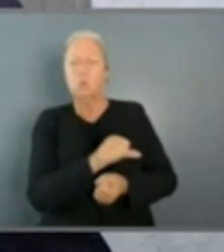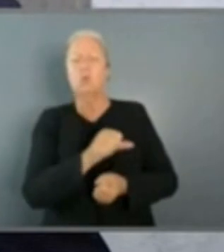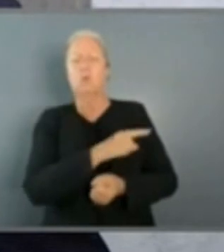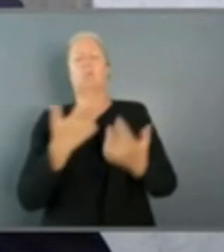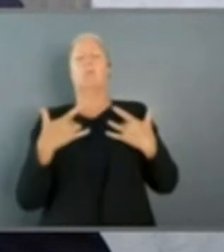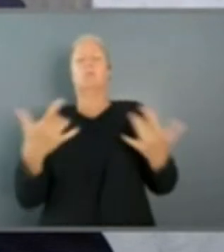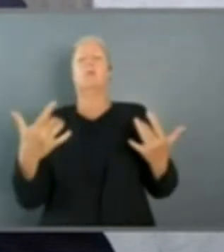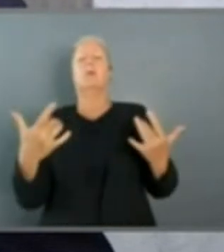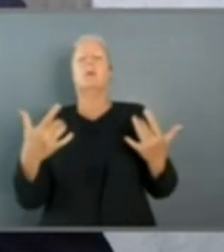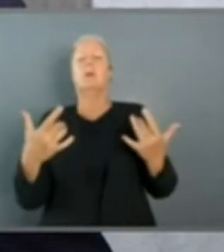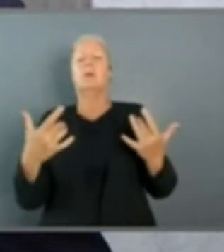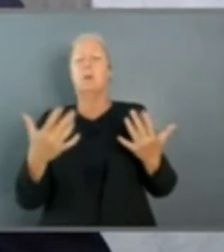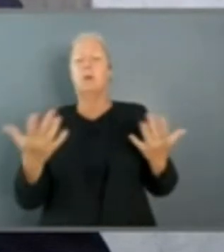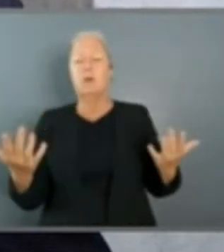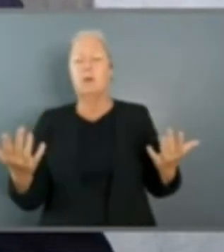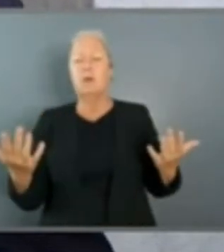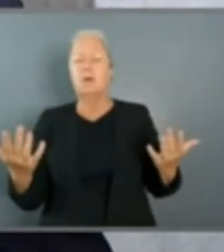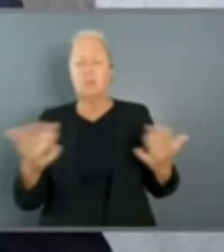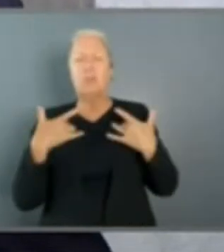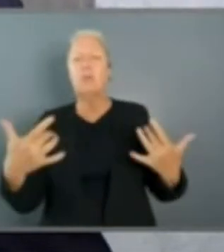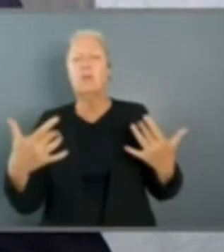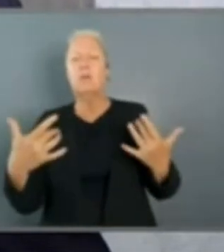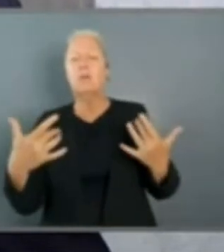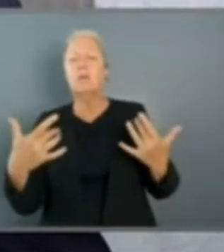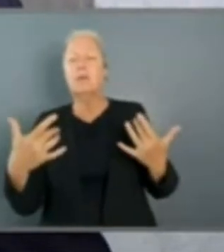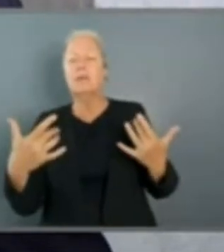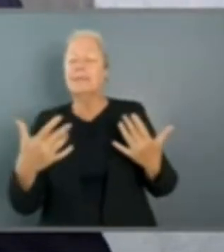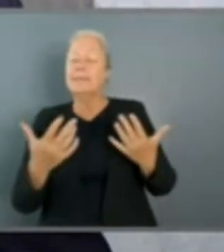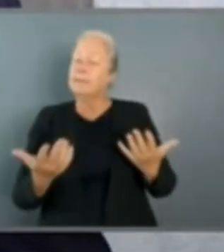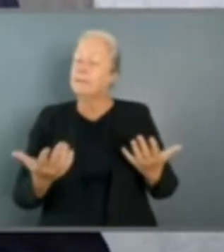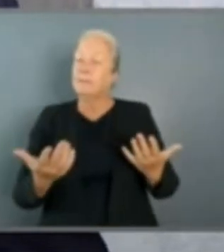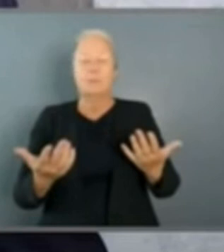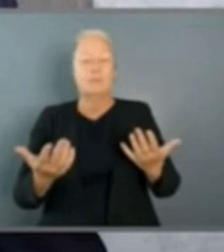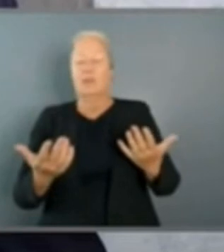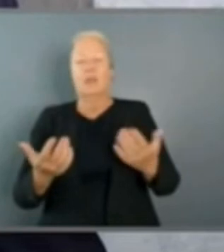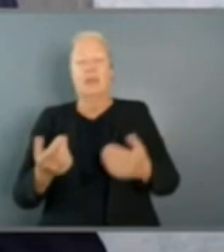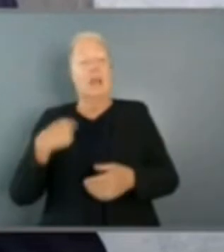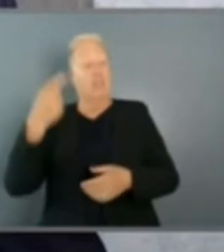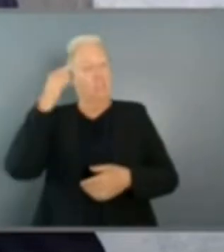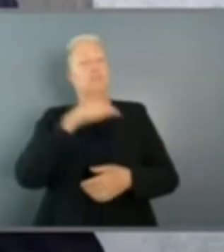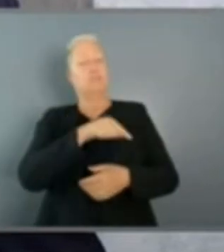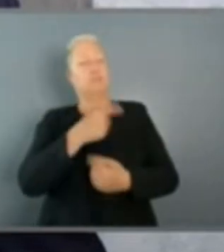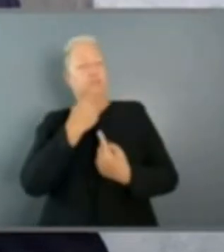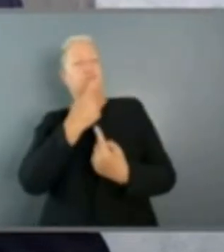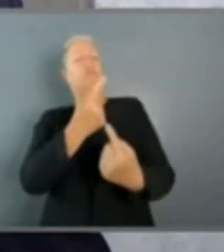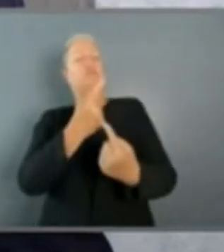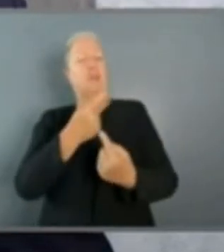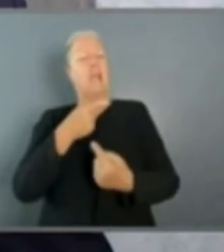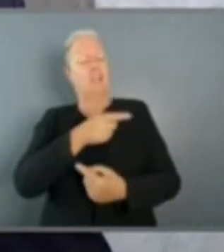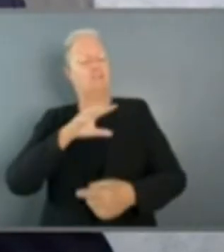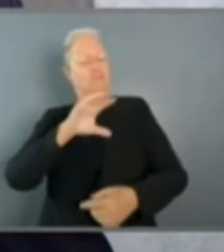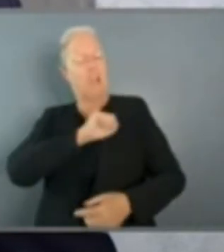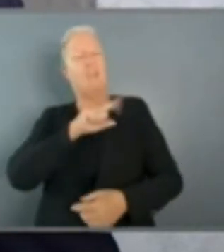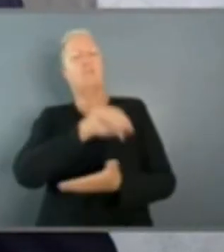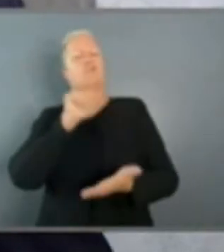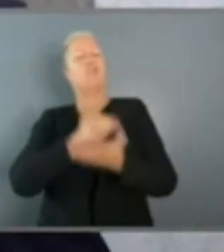saw it, they were happy to be advantaged by it. And I think that's. I think she's called it out well, and I think she's an incredibly strong woman.